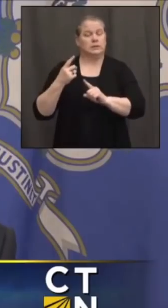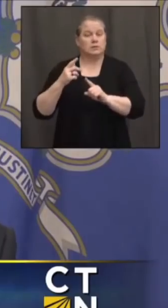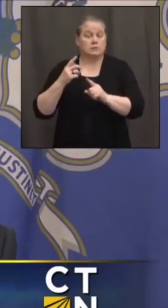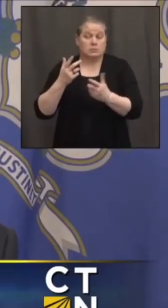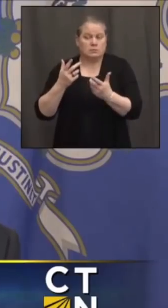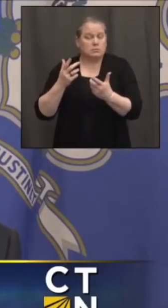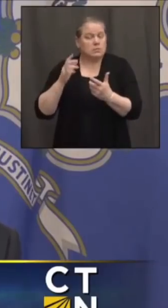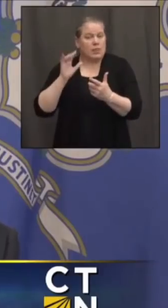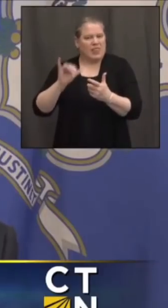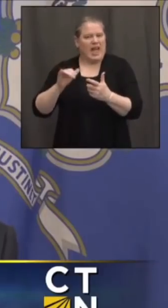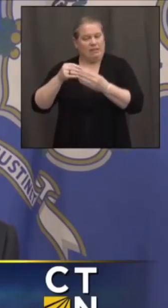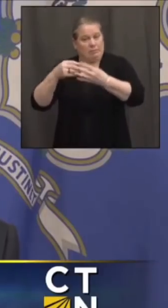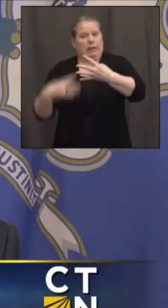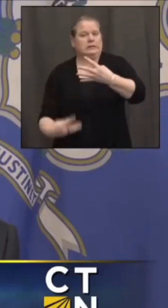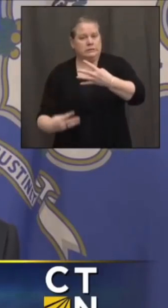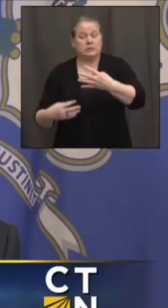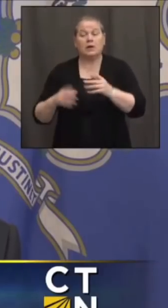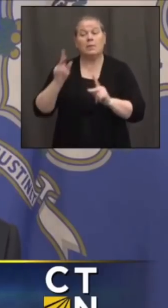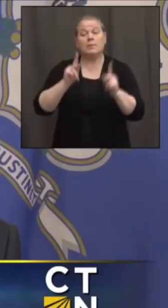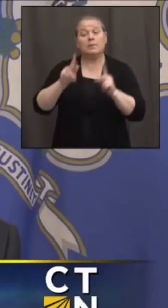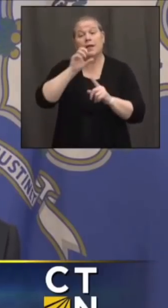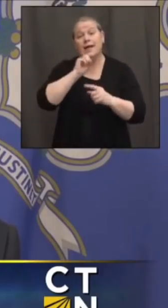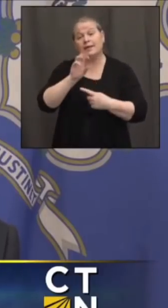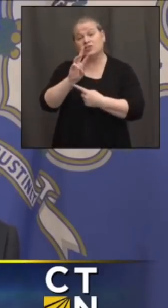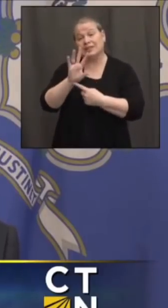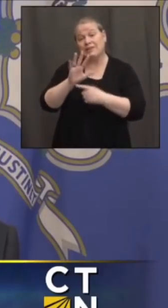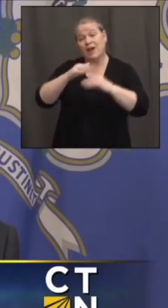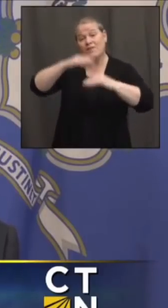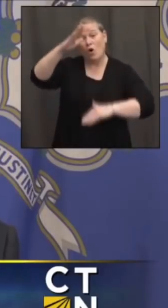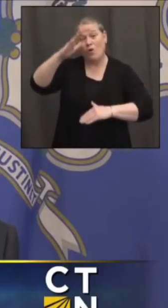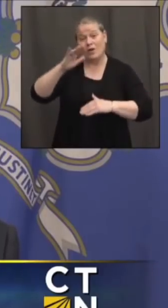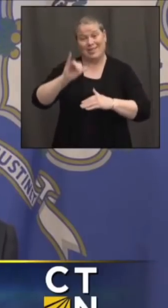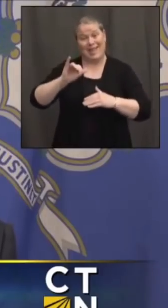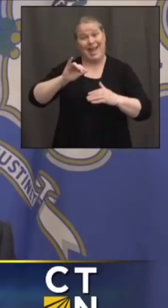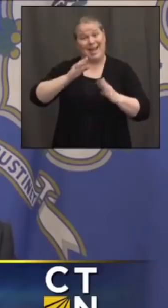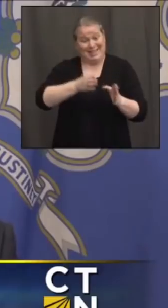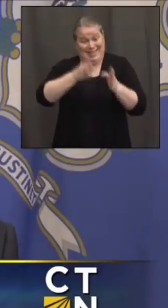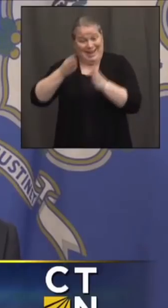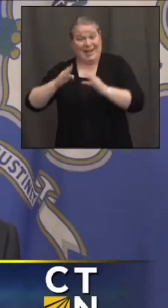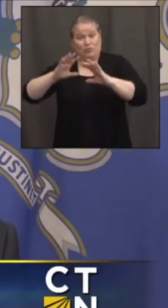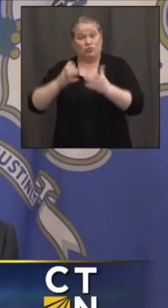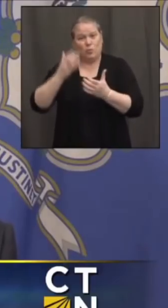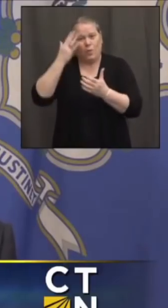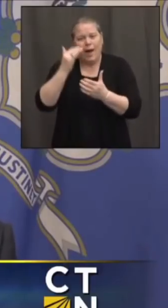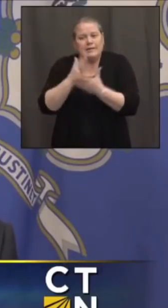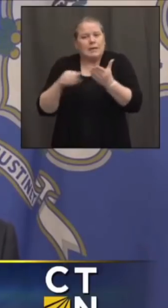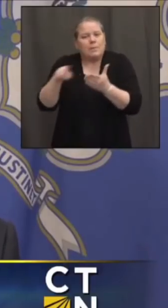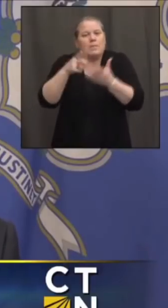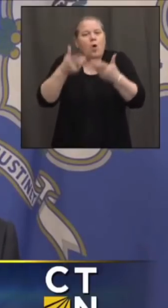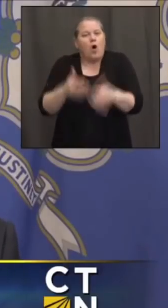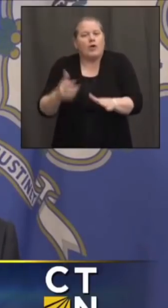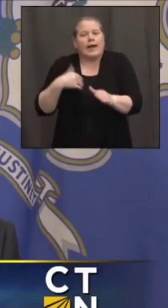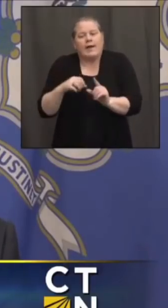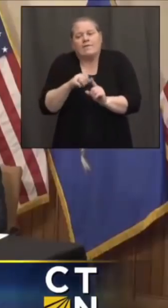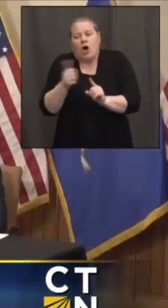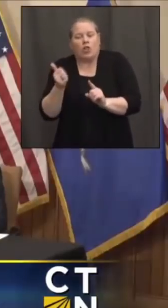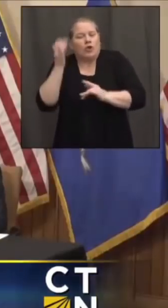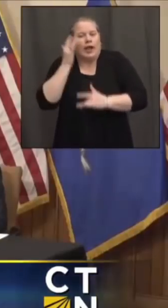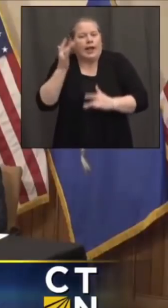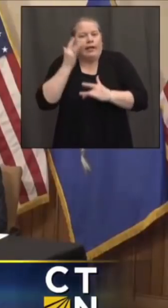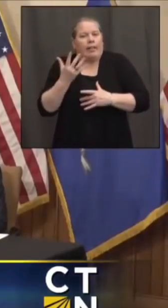next category. A majority of them probably have some sort of a comorbidity already. Deirdre, what else?